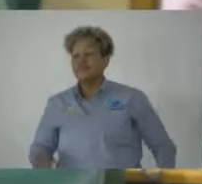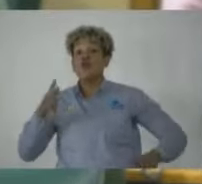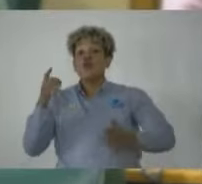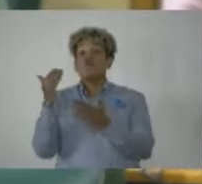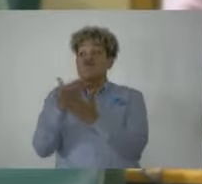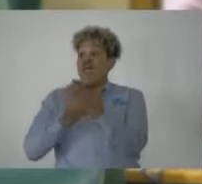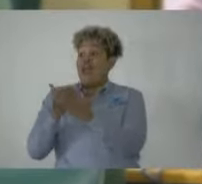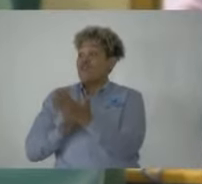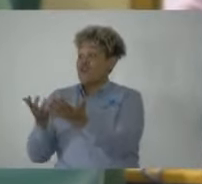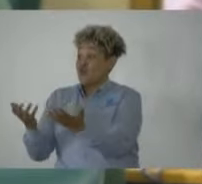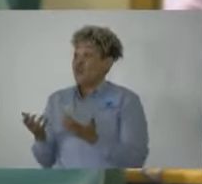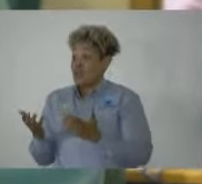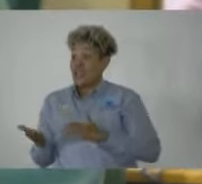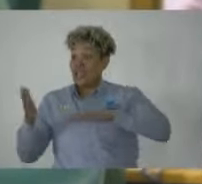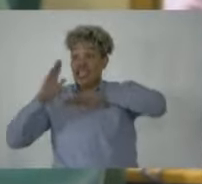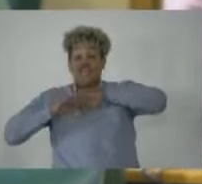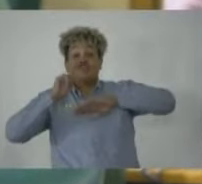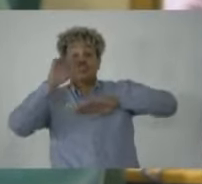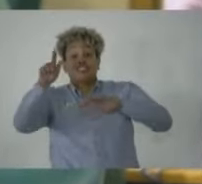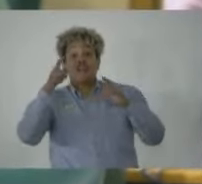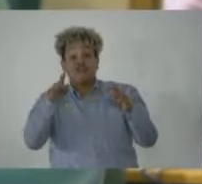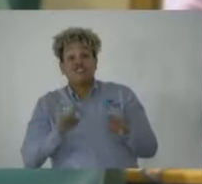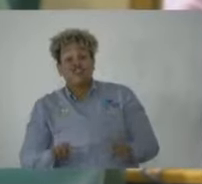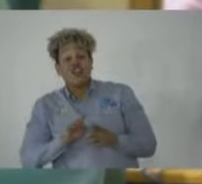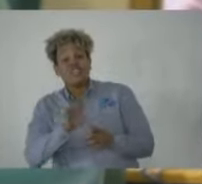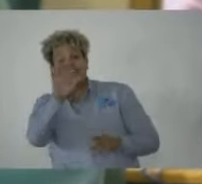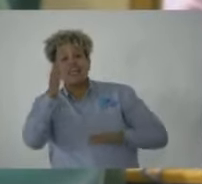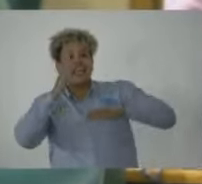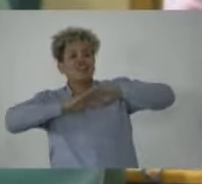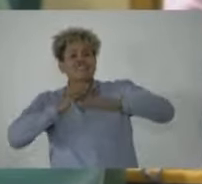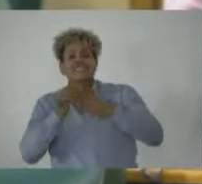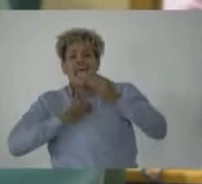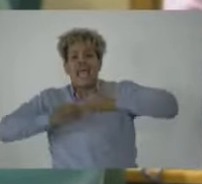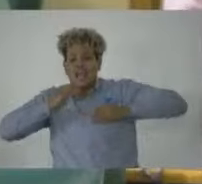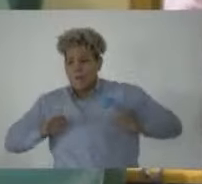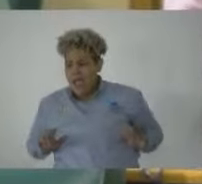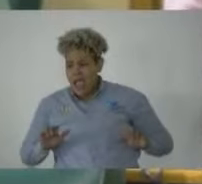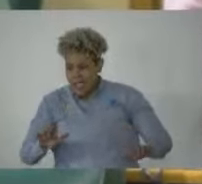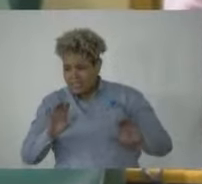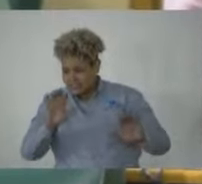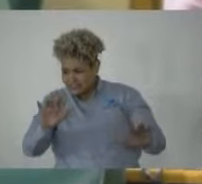Revenue increases, Madam Speaker, are a result of increased economic activity.